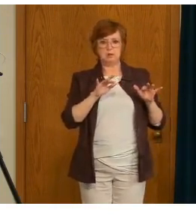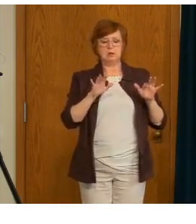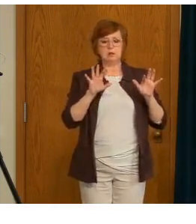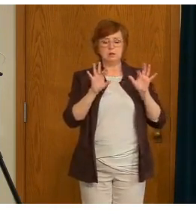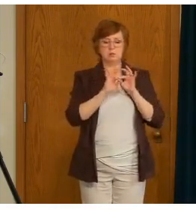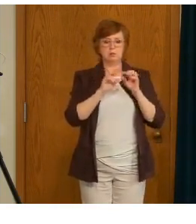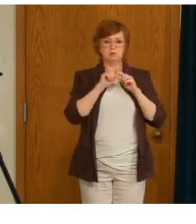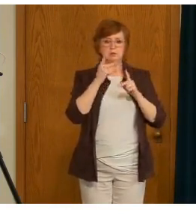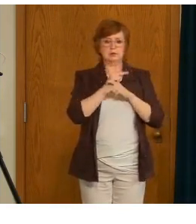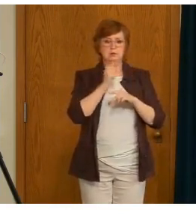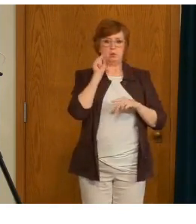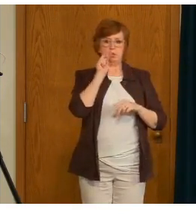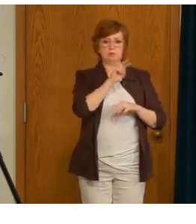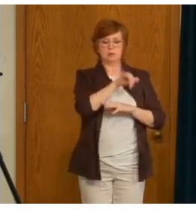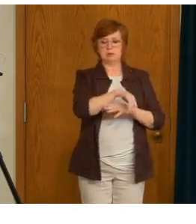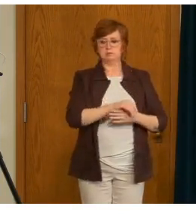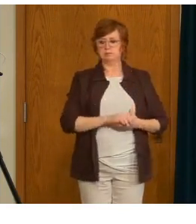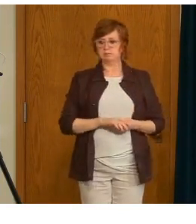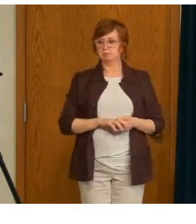most important measures that we're looking at.